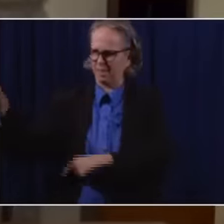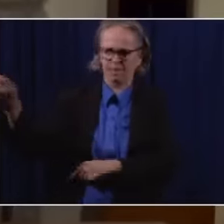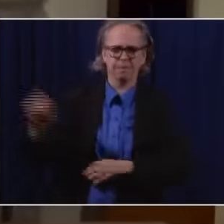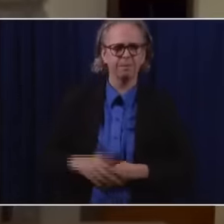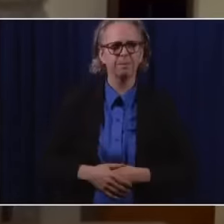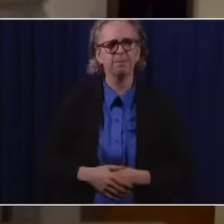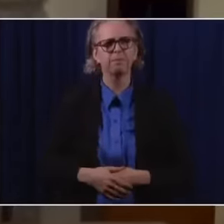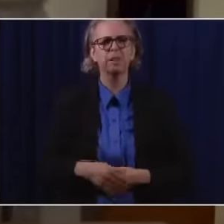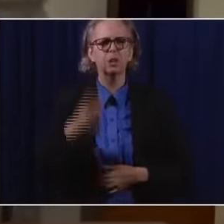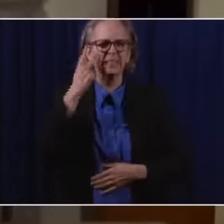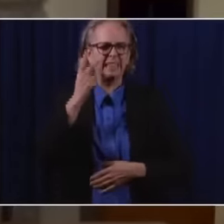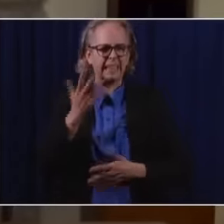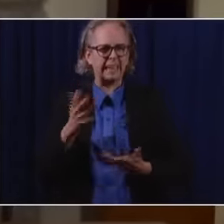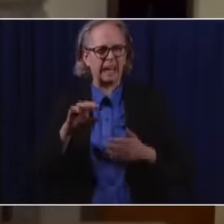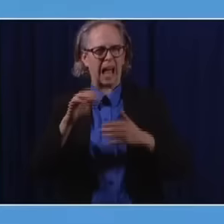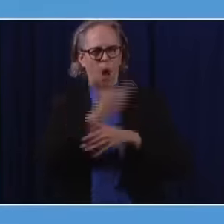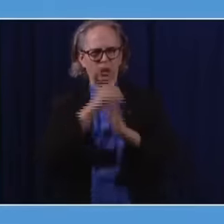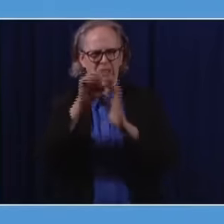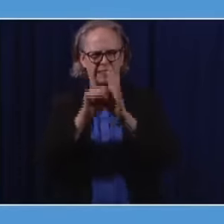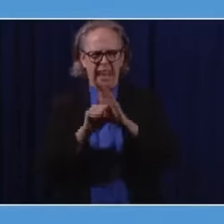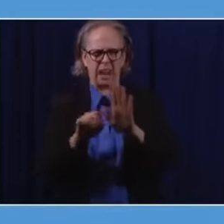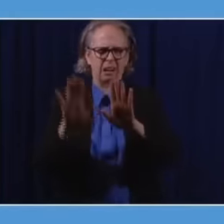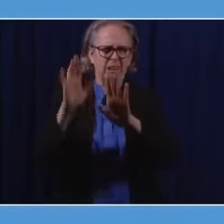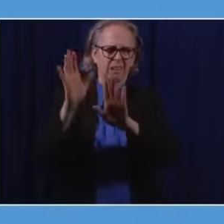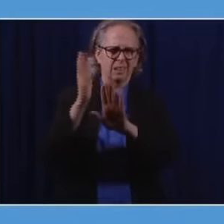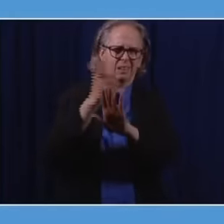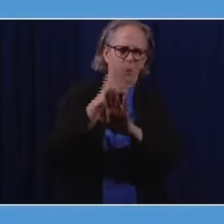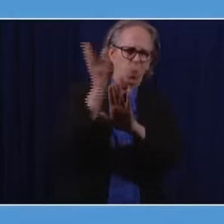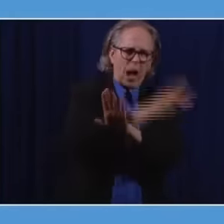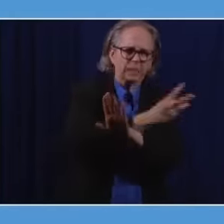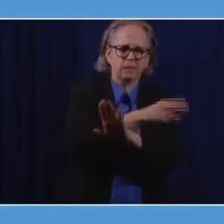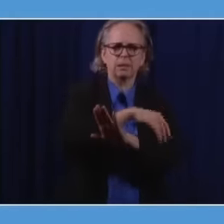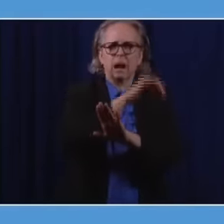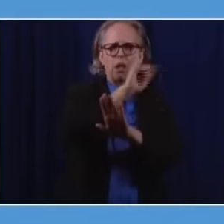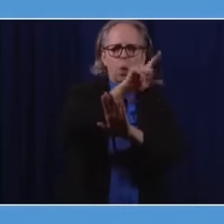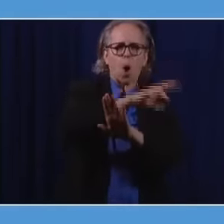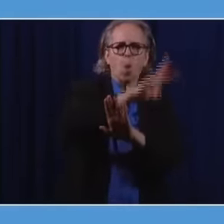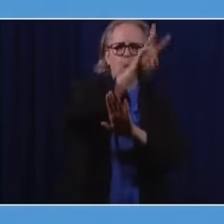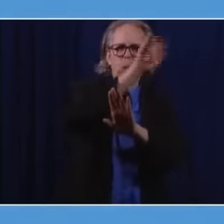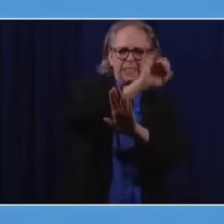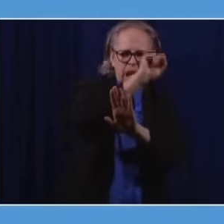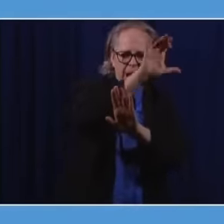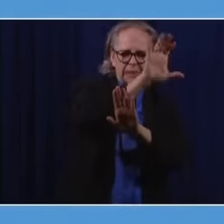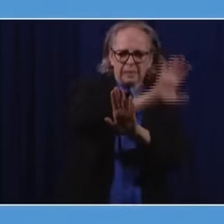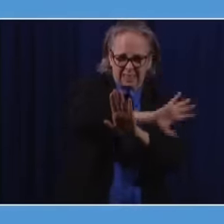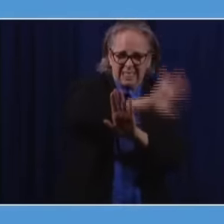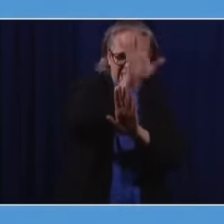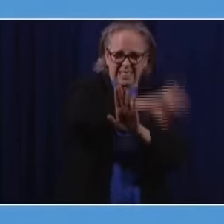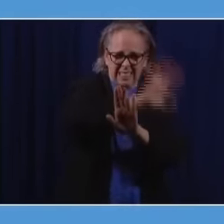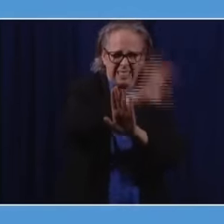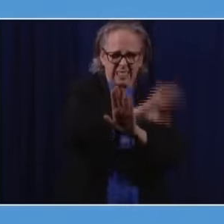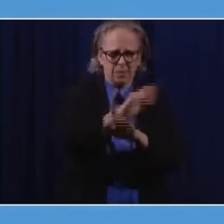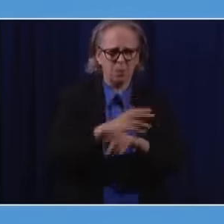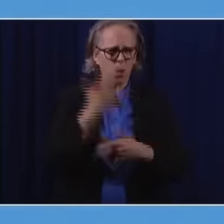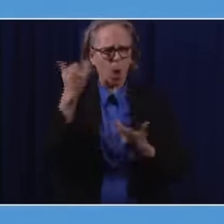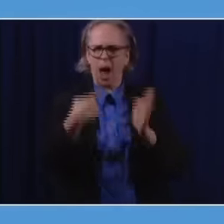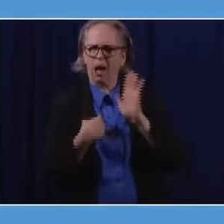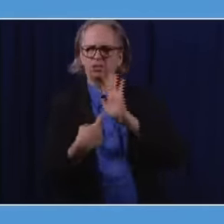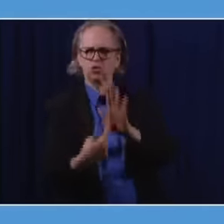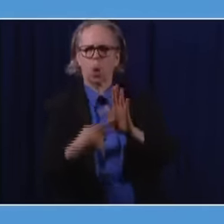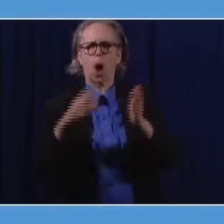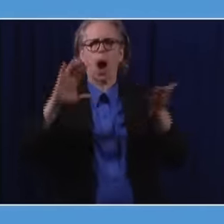see Illinois and Wisconsin. And what we wanted to do is just look at these, how they